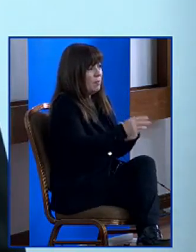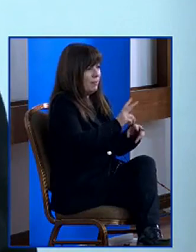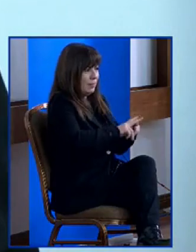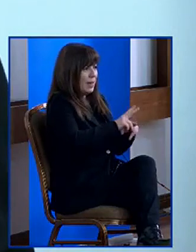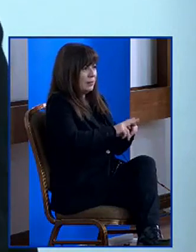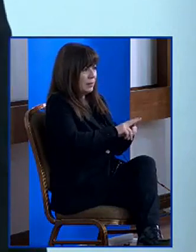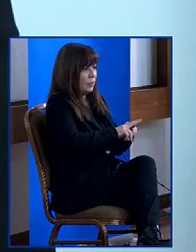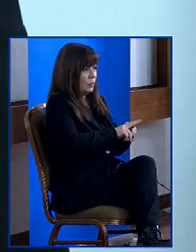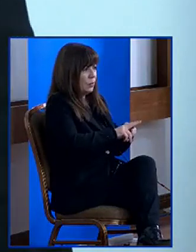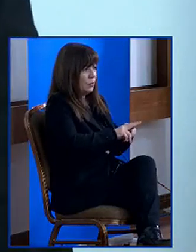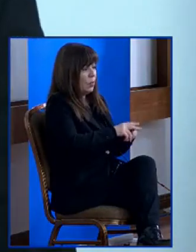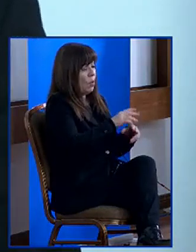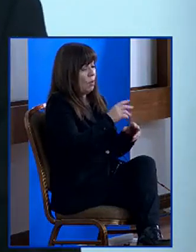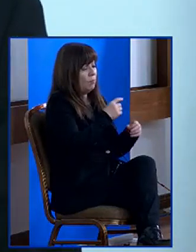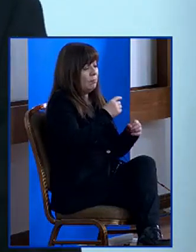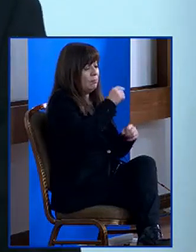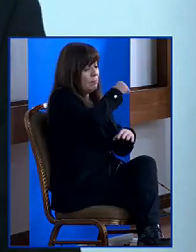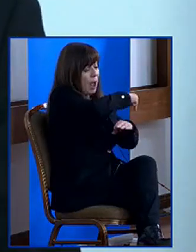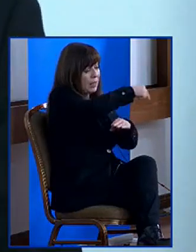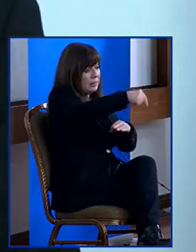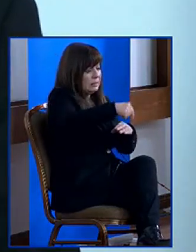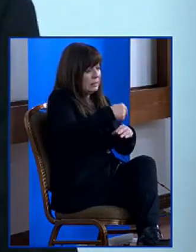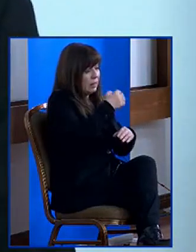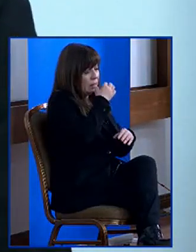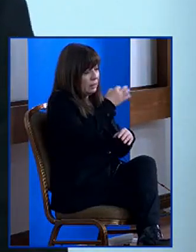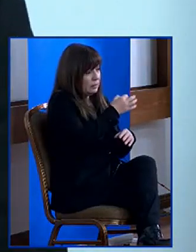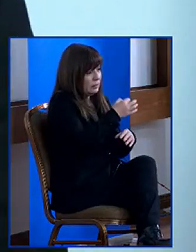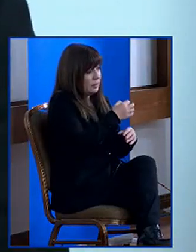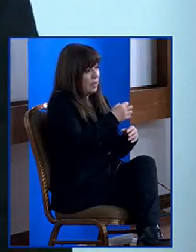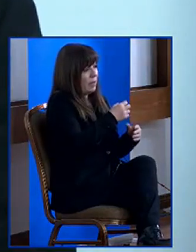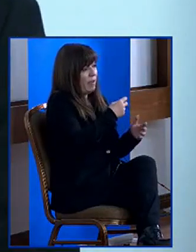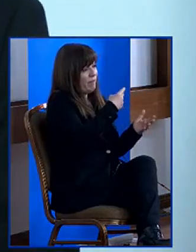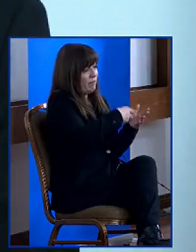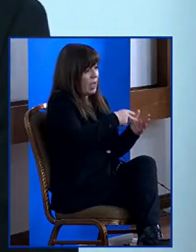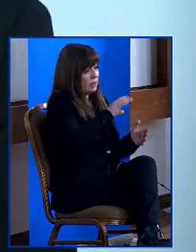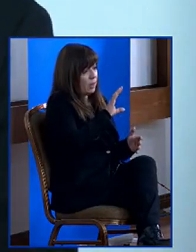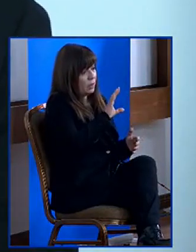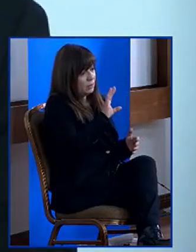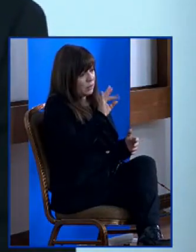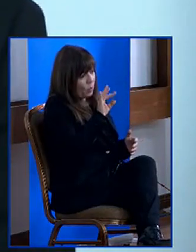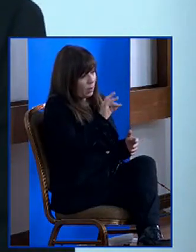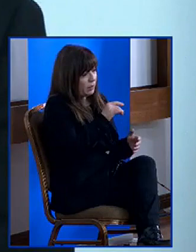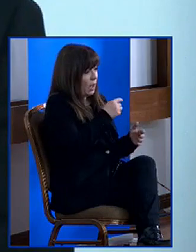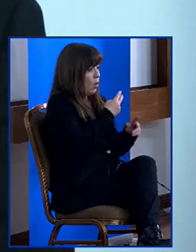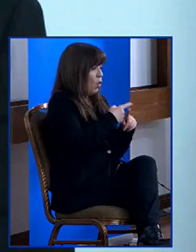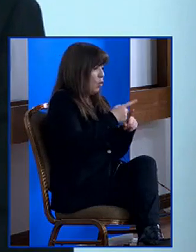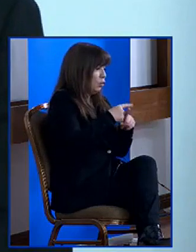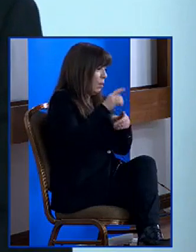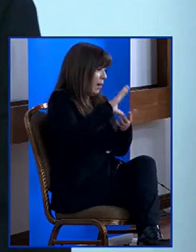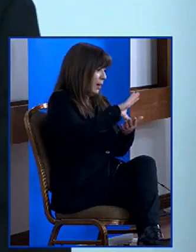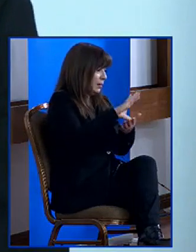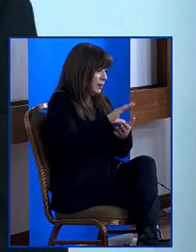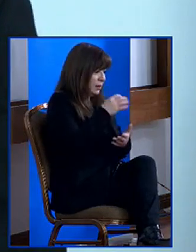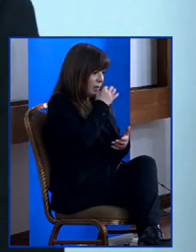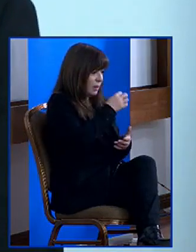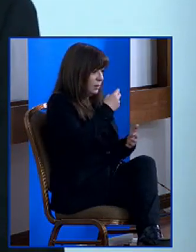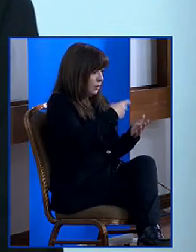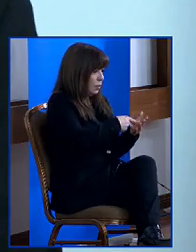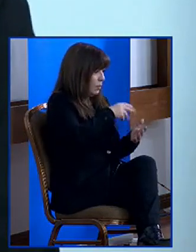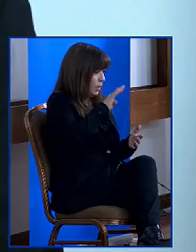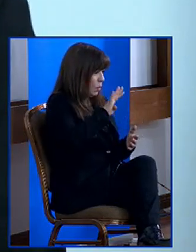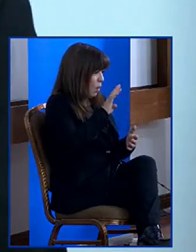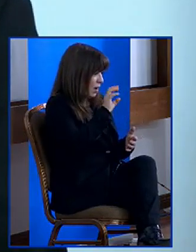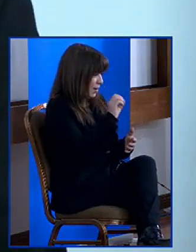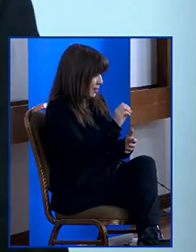our 2050 target, that still means we've got nearly 30 years where we'll be emitting more carbon. There'll be